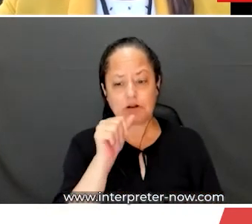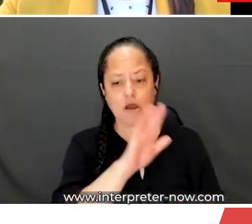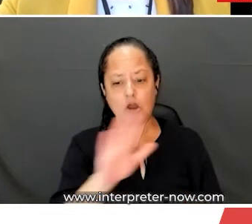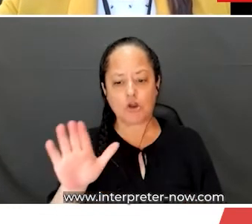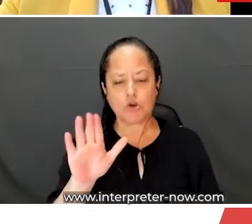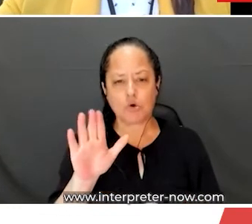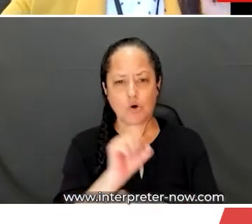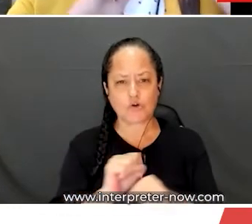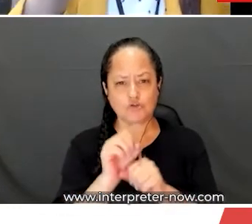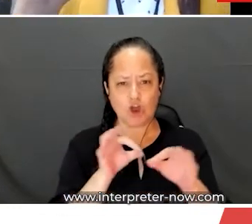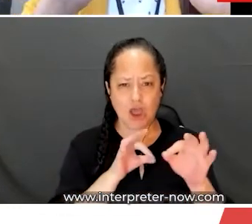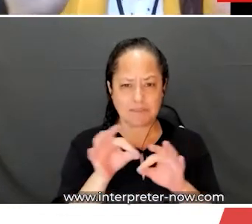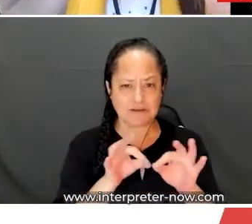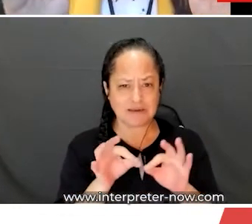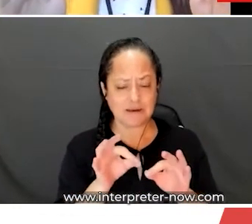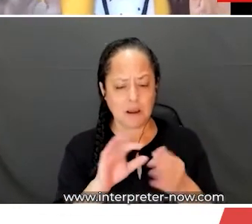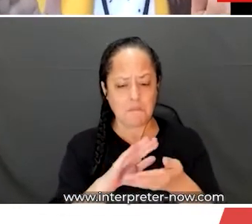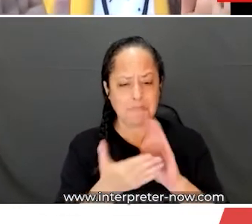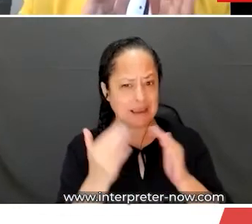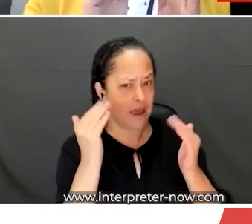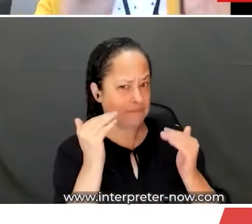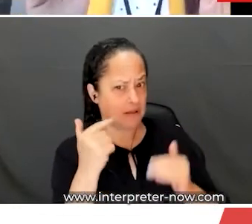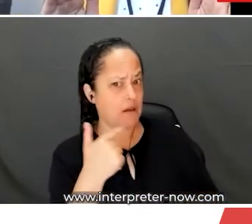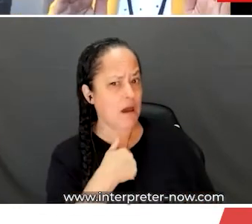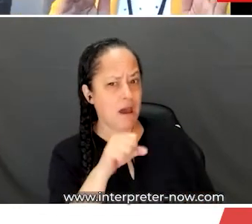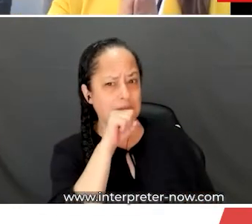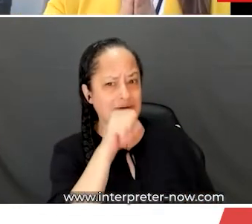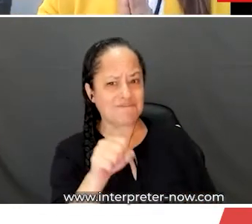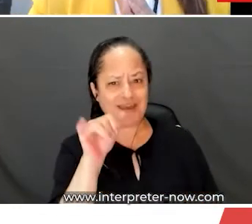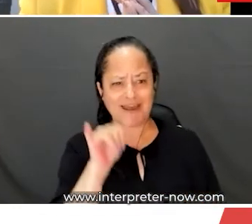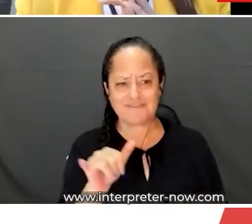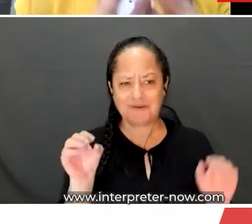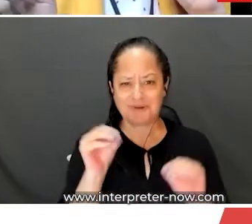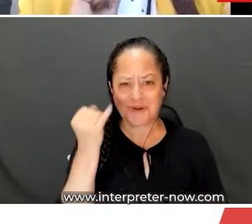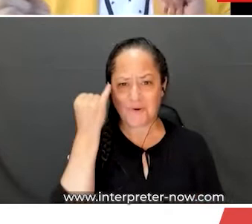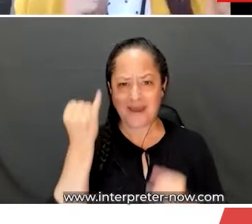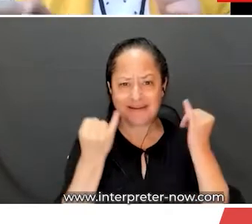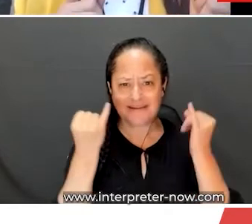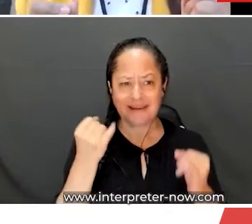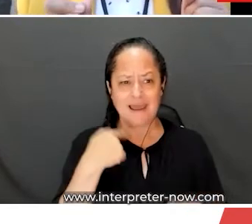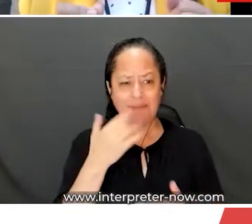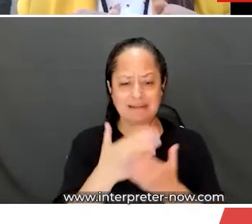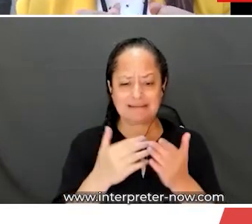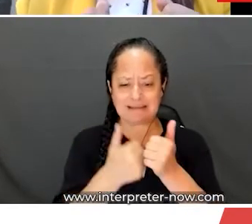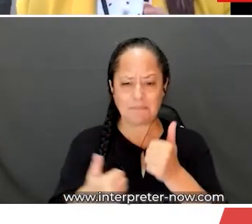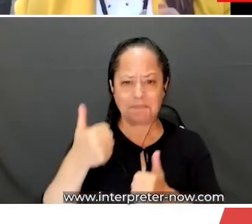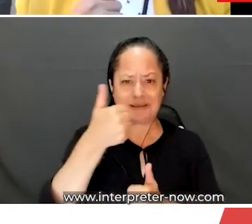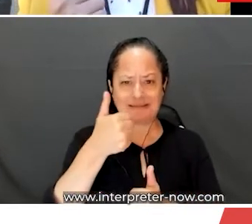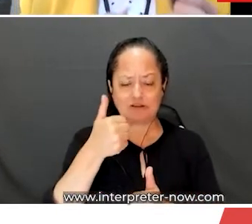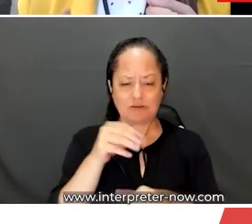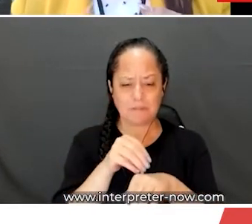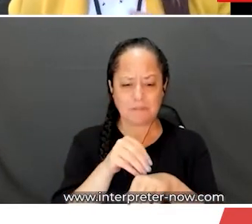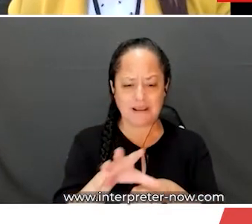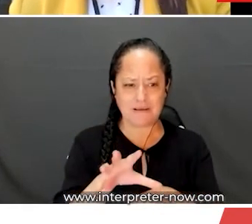but because it becomes an expectation? I am such a fan of this. You have no idea. And now that I'm in certain positions of power and influence, when